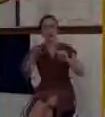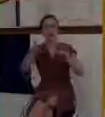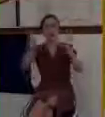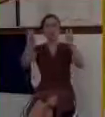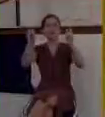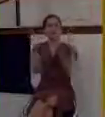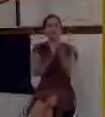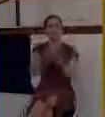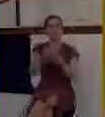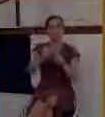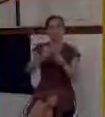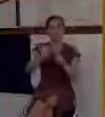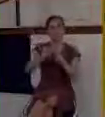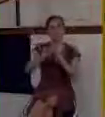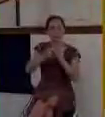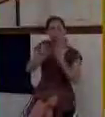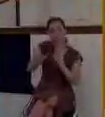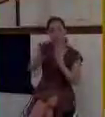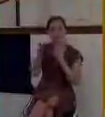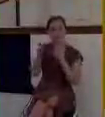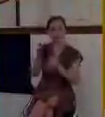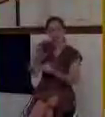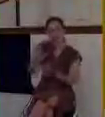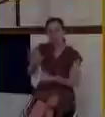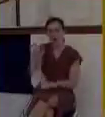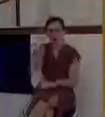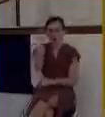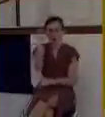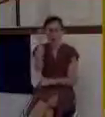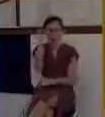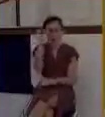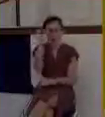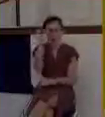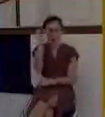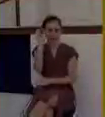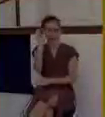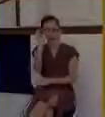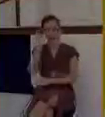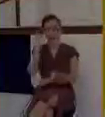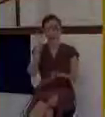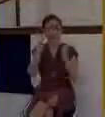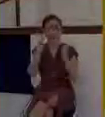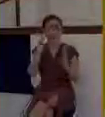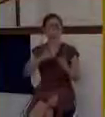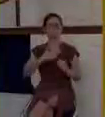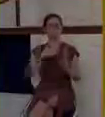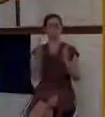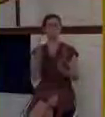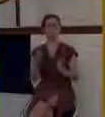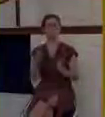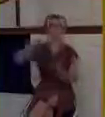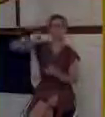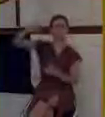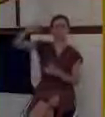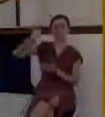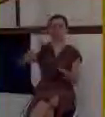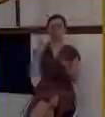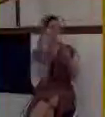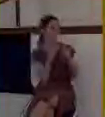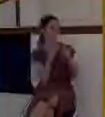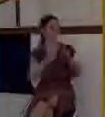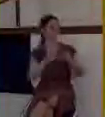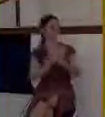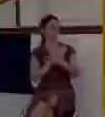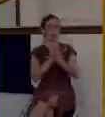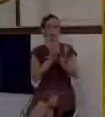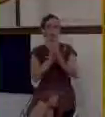the Bible the way they want, what they think it should mean, the way they want it to read. And the Bible becomes like a wax nose where you can